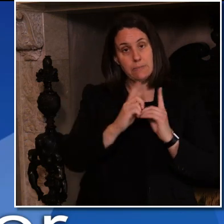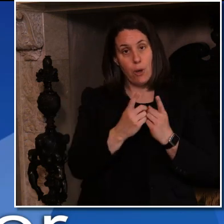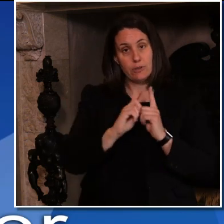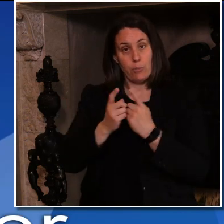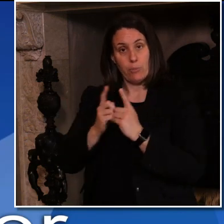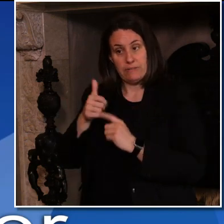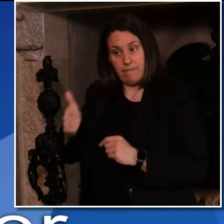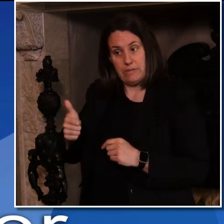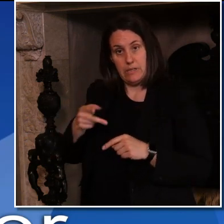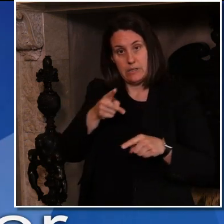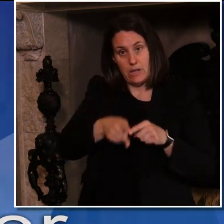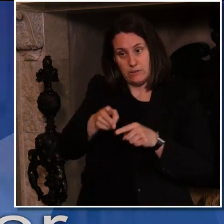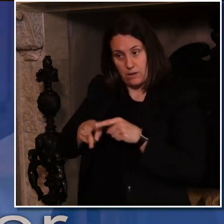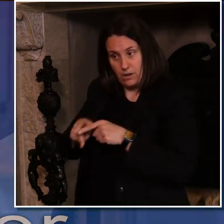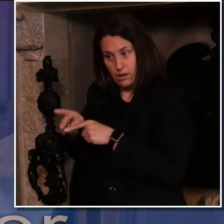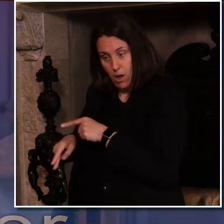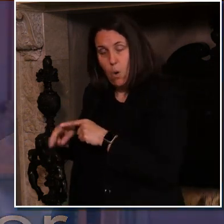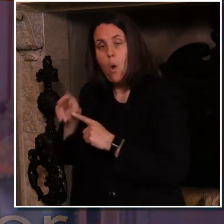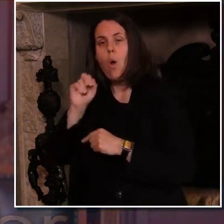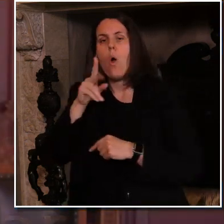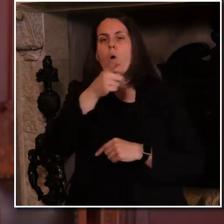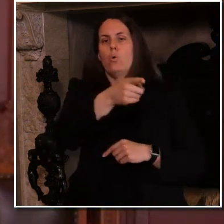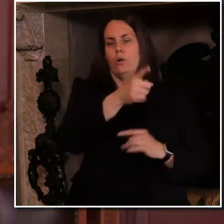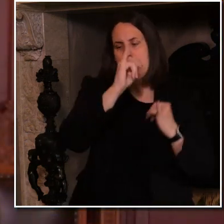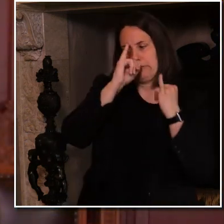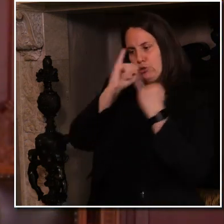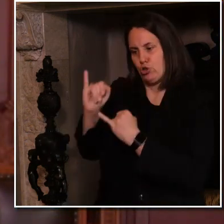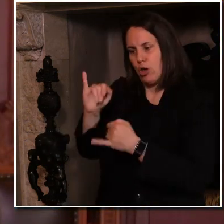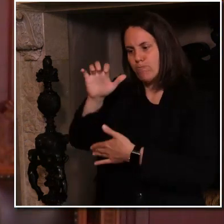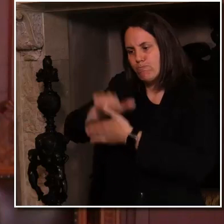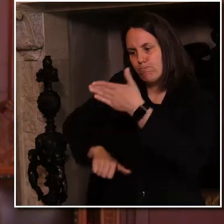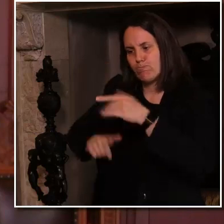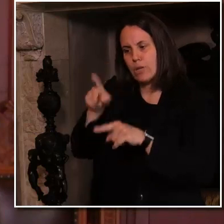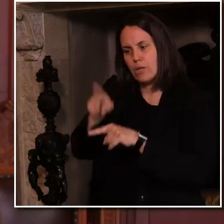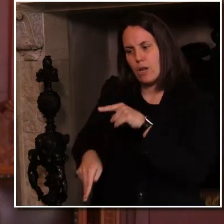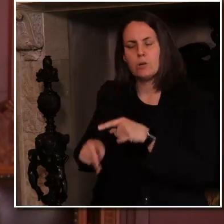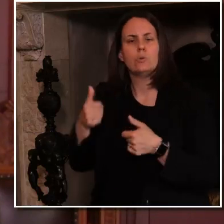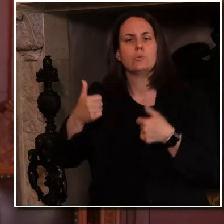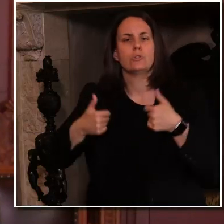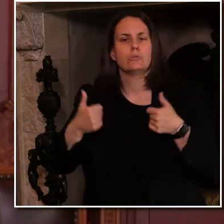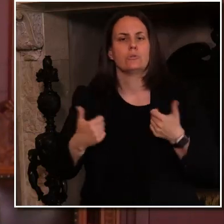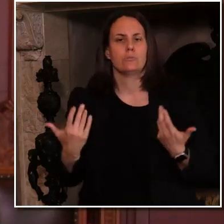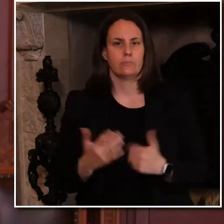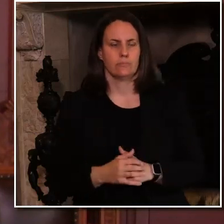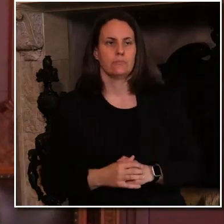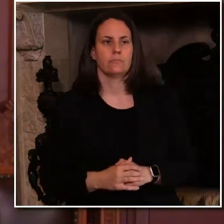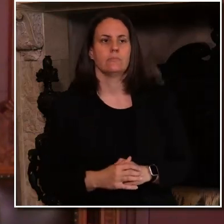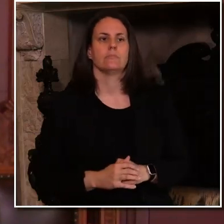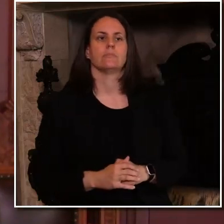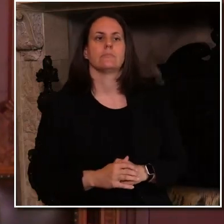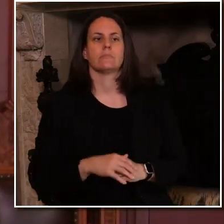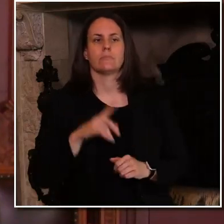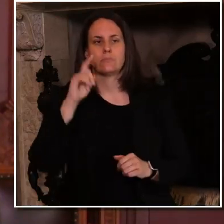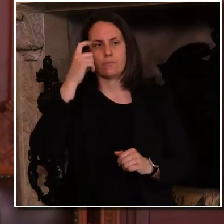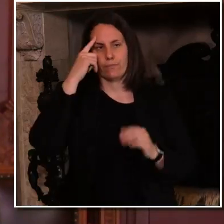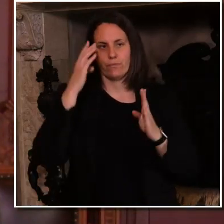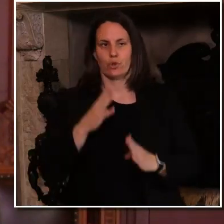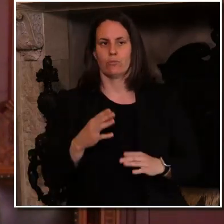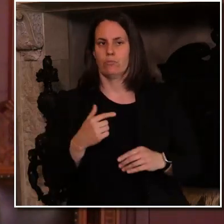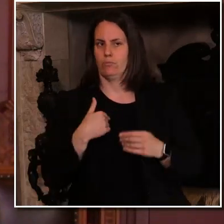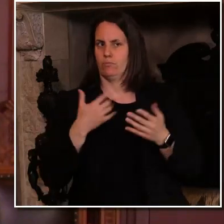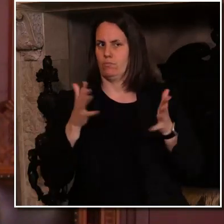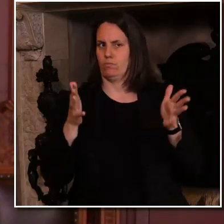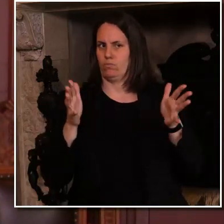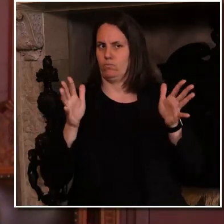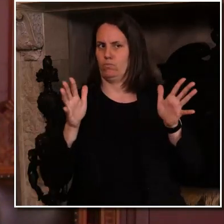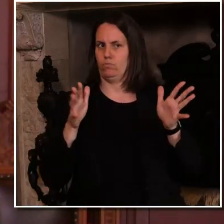goal? I believe that the information we've sent out has suggestions, but having been through this as